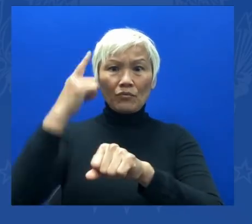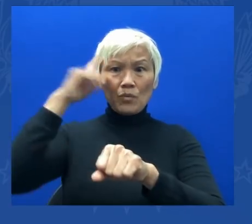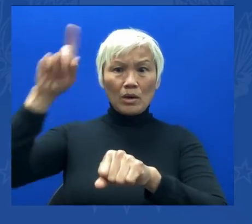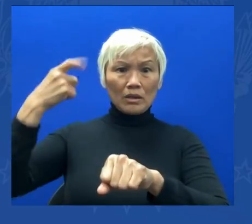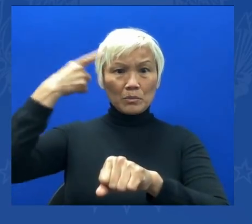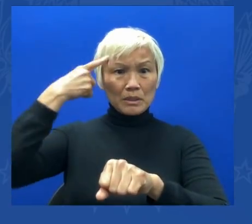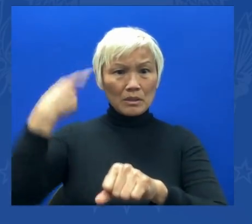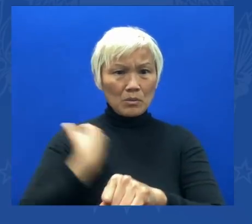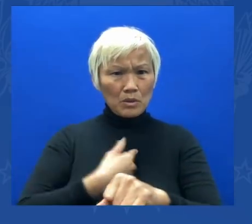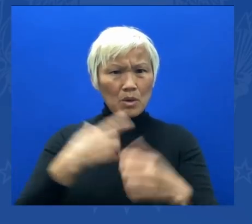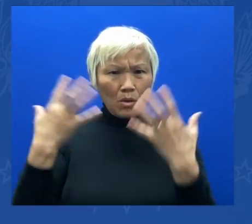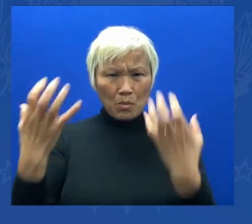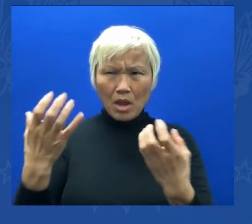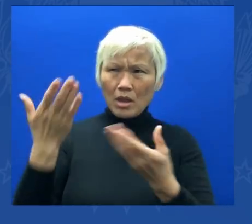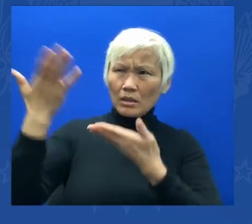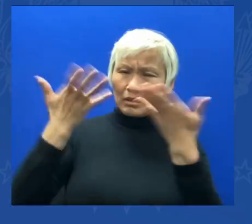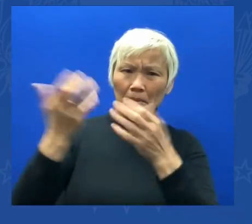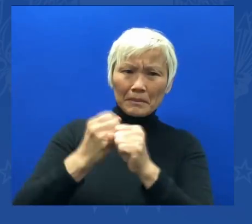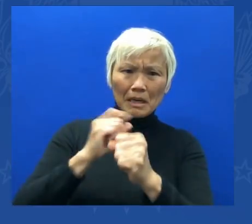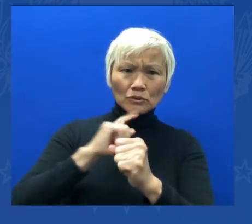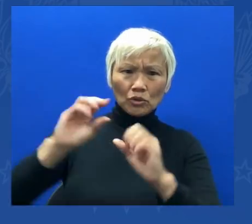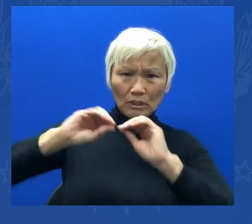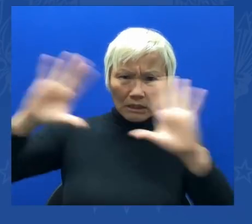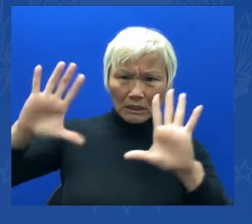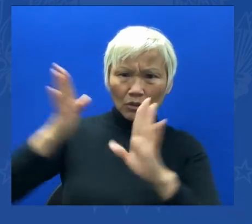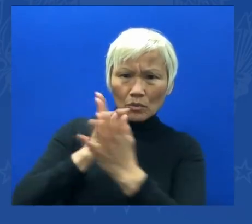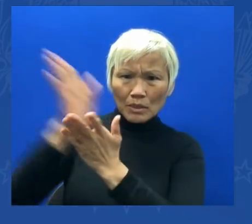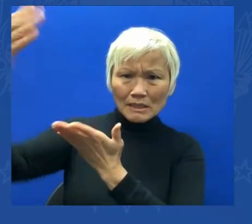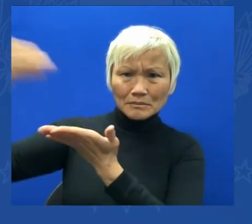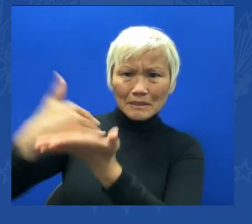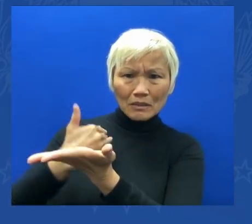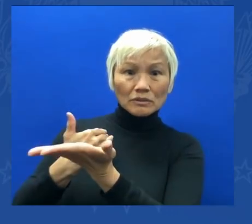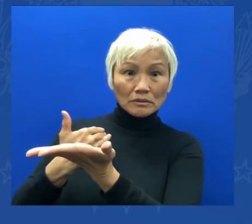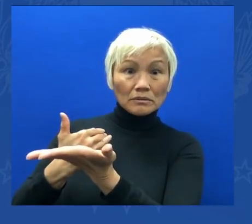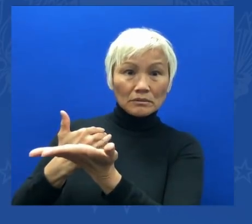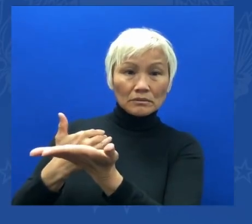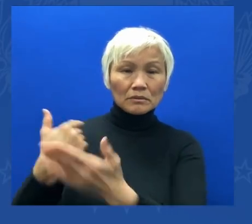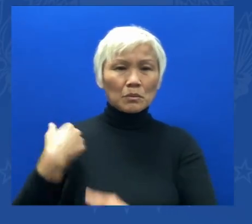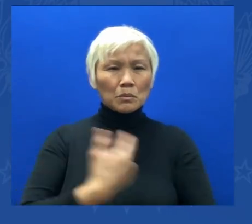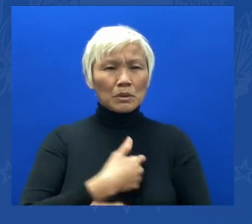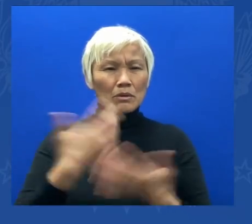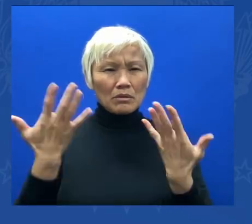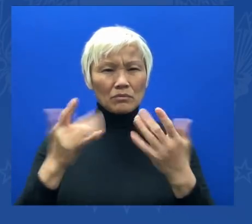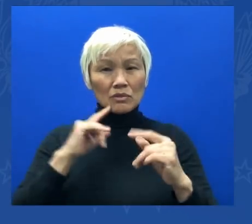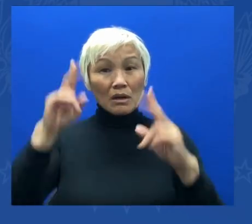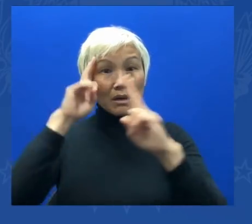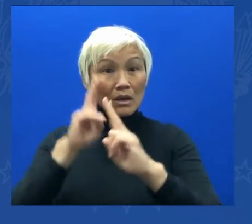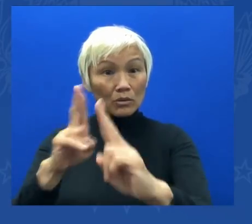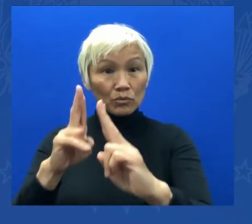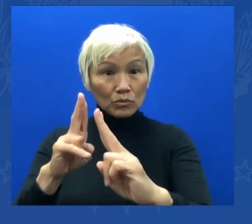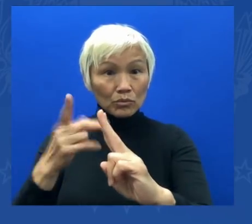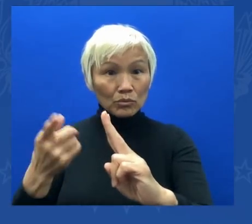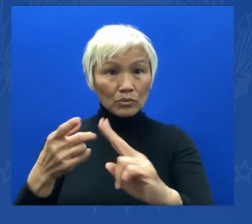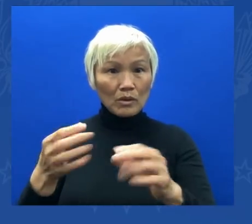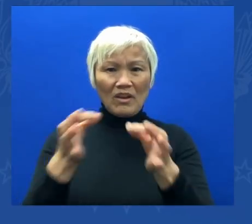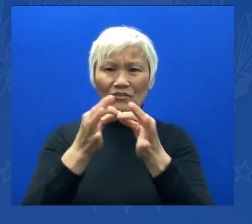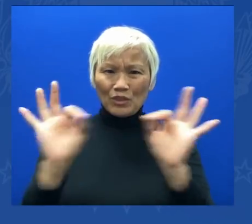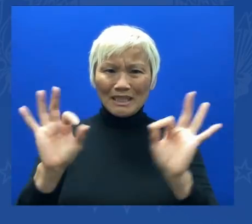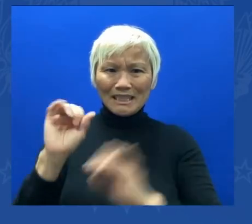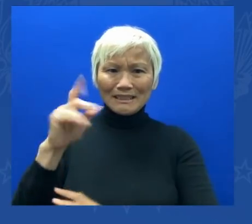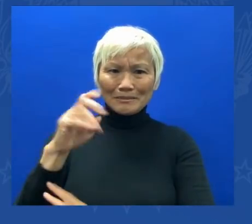and to celebrate the American freedoms of speech, press, religion, petition, and peaceable assembly, without which our